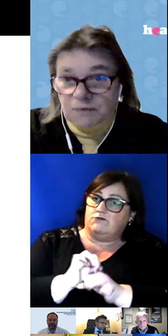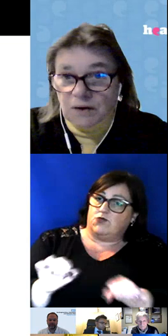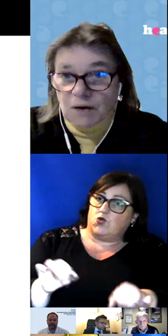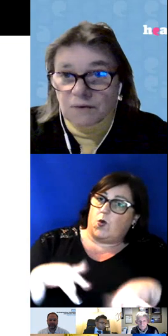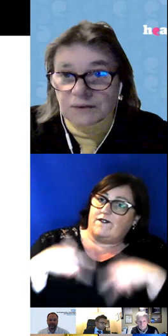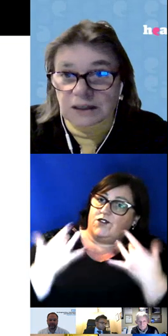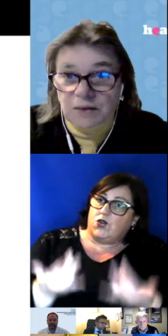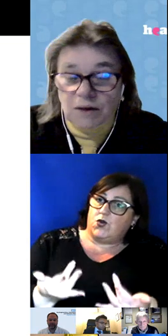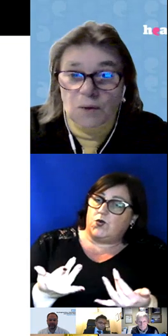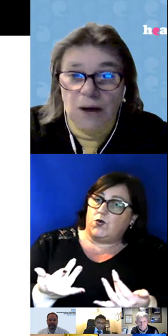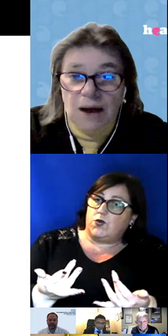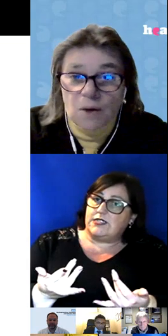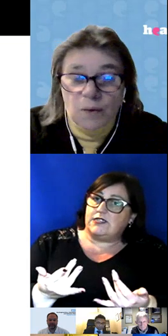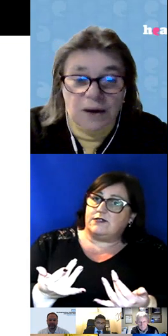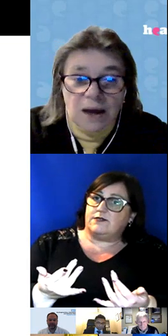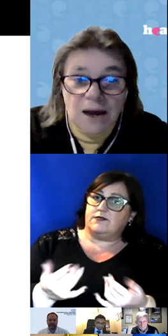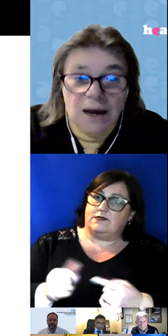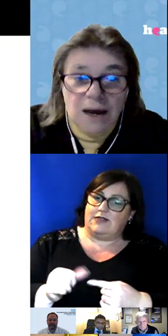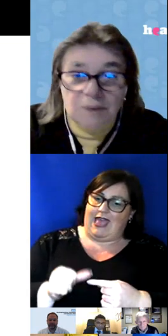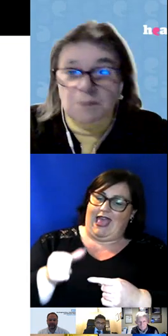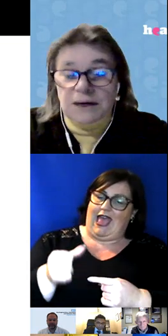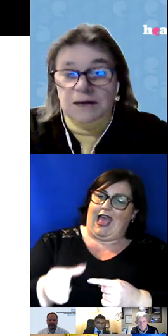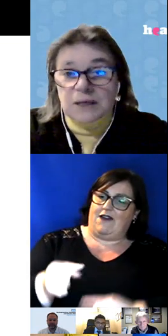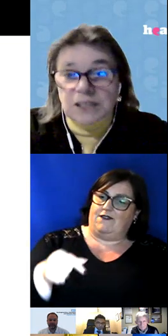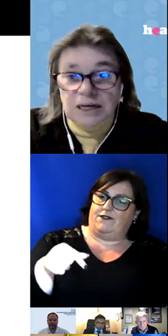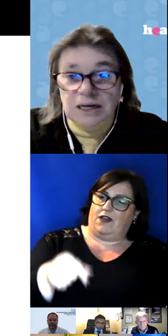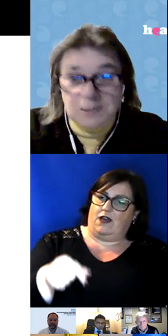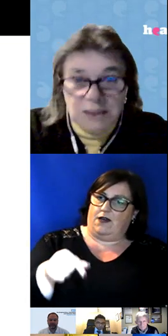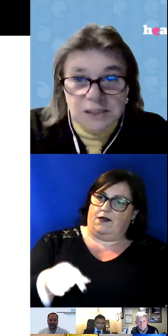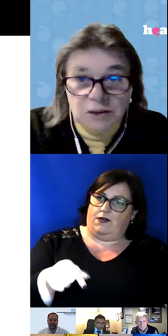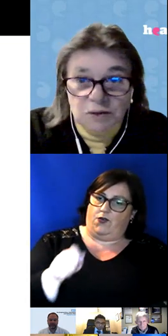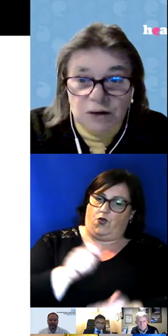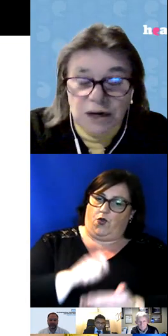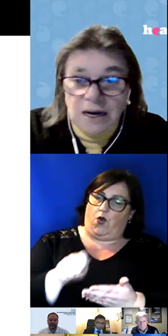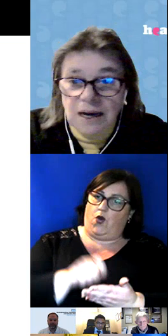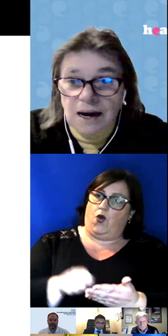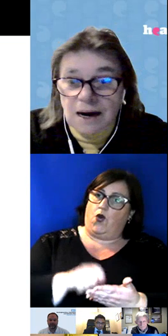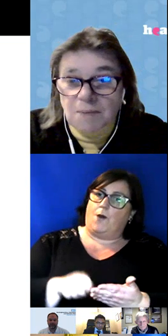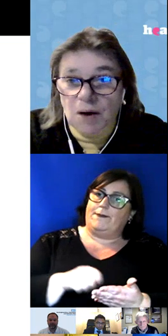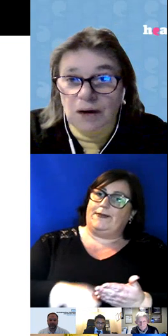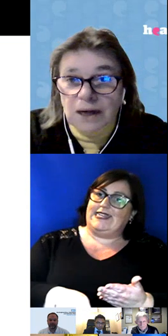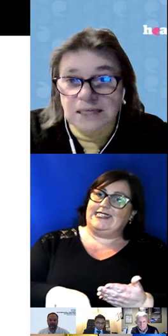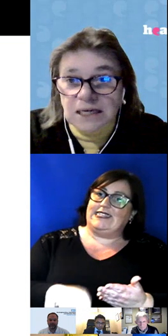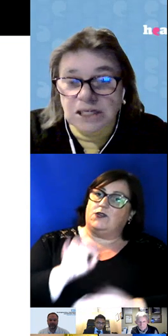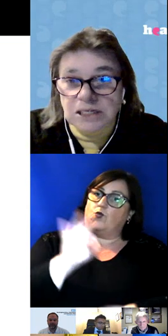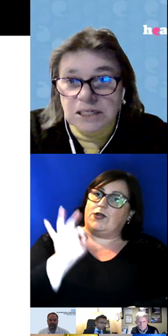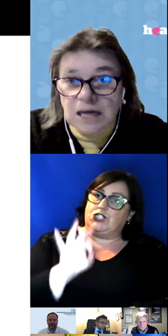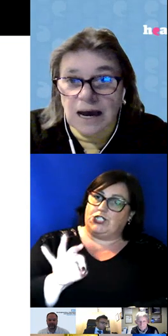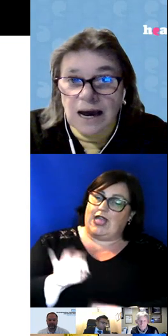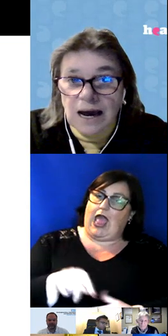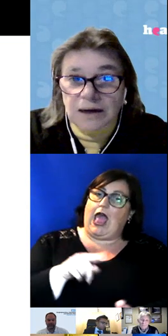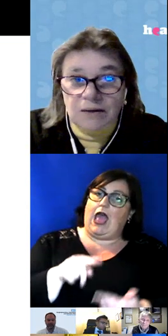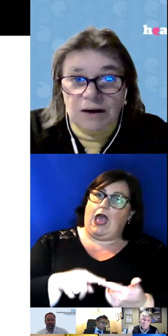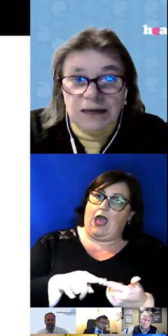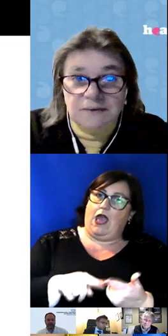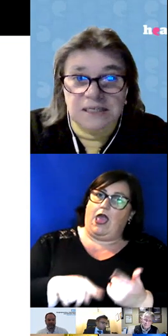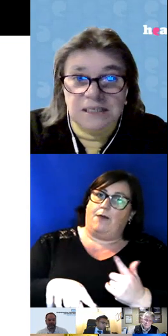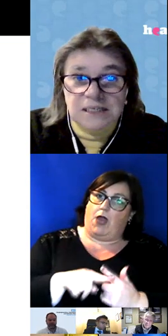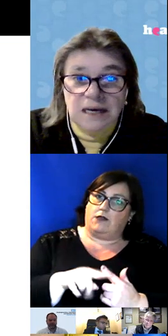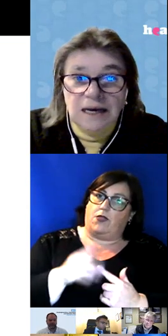of after, obviously all the completed questionnaires plus the three online sessions and